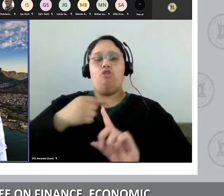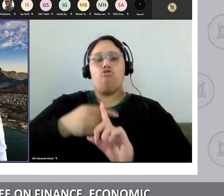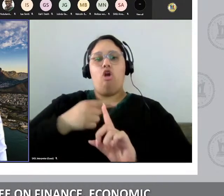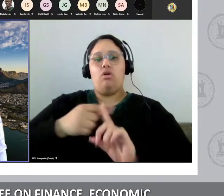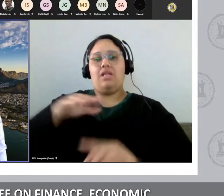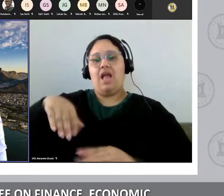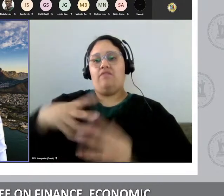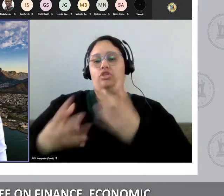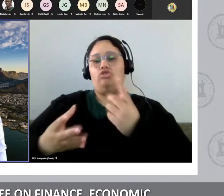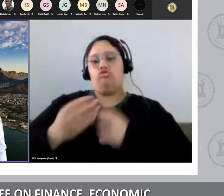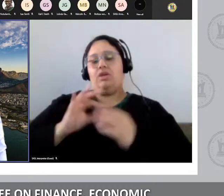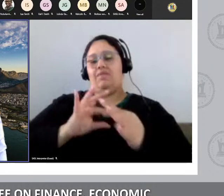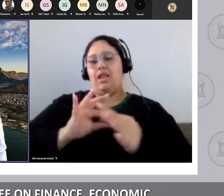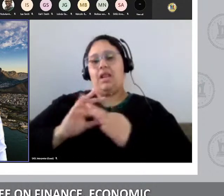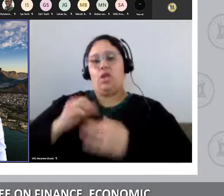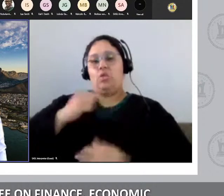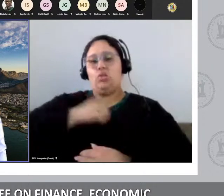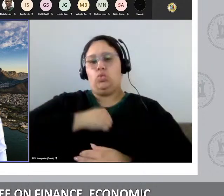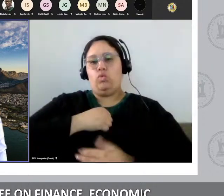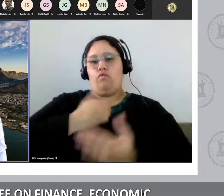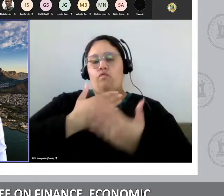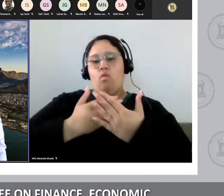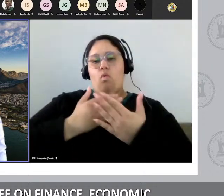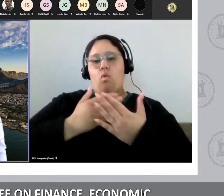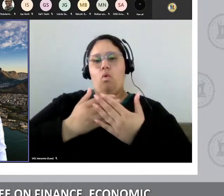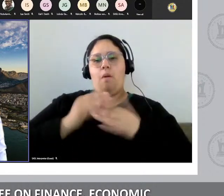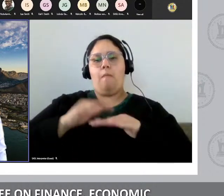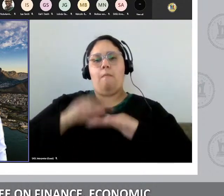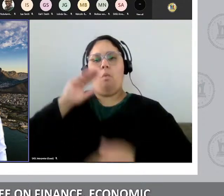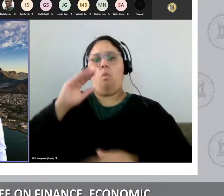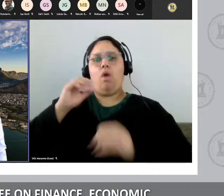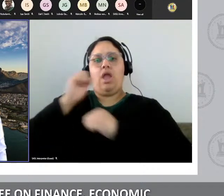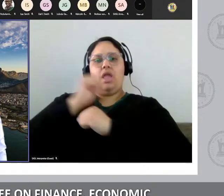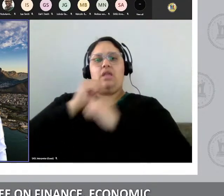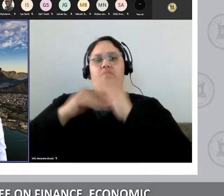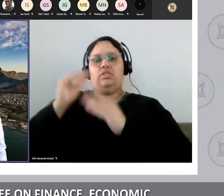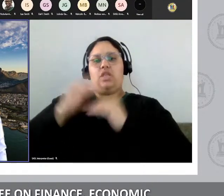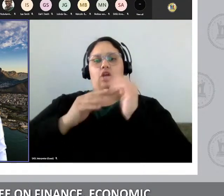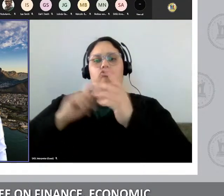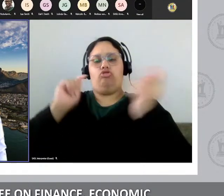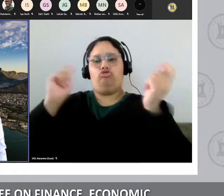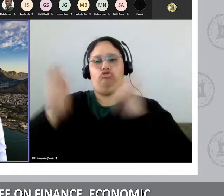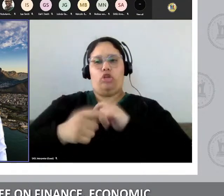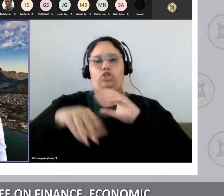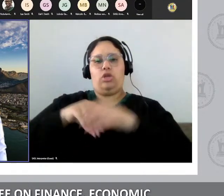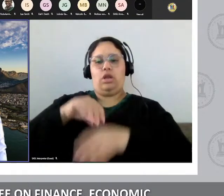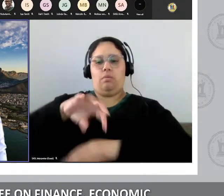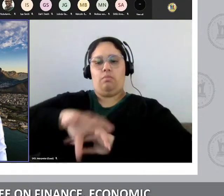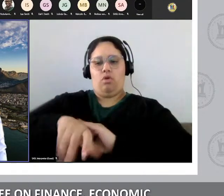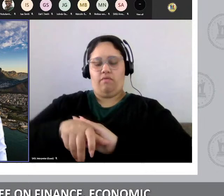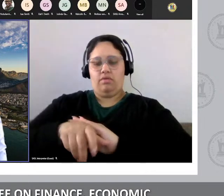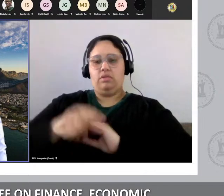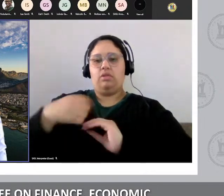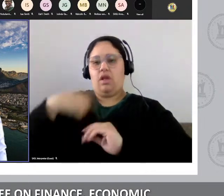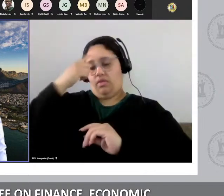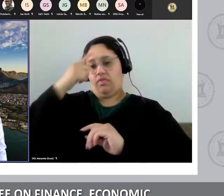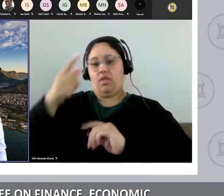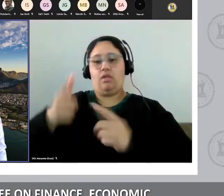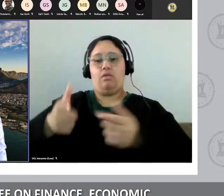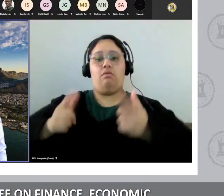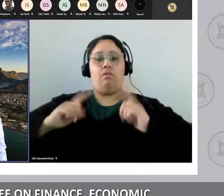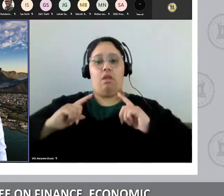not achieved relates to a bigger infrastructure reform that's underway in the province, which is